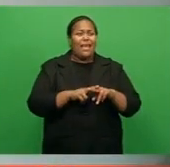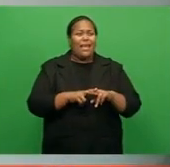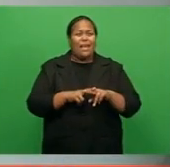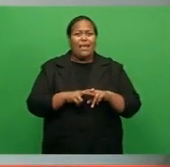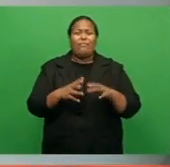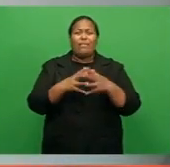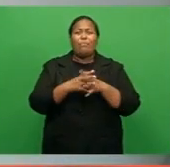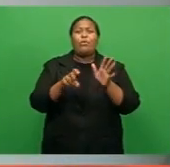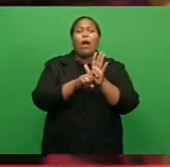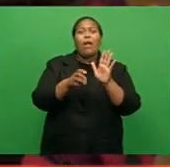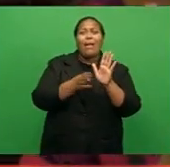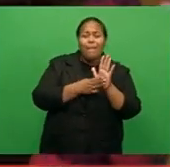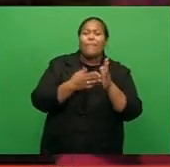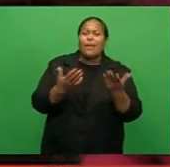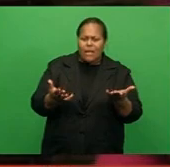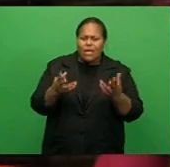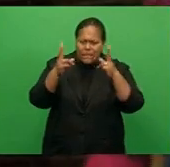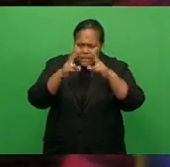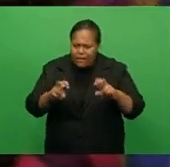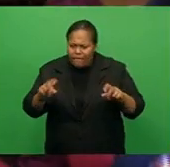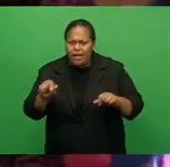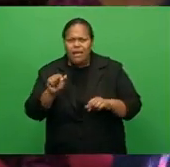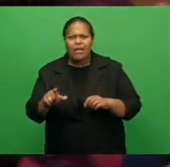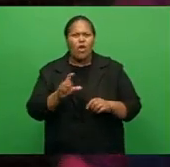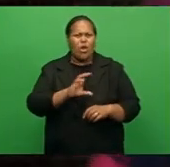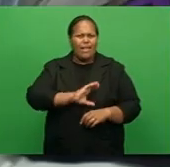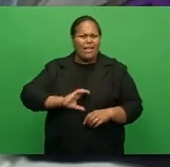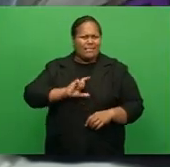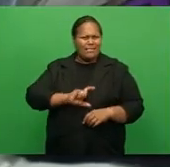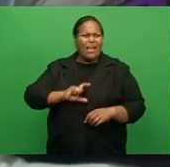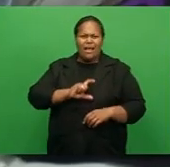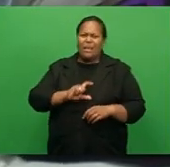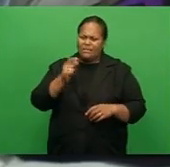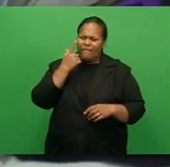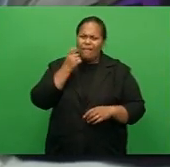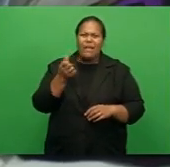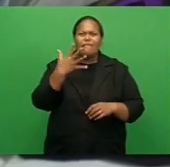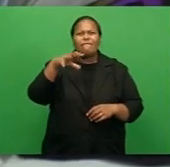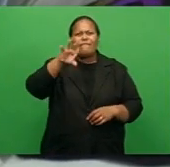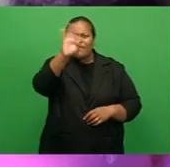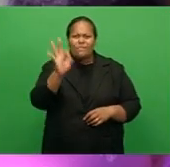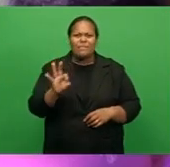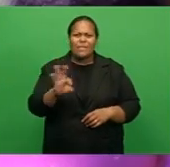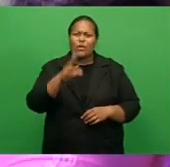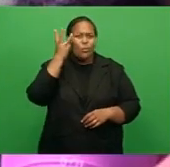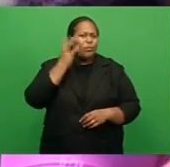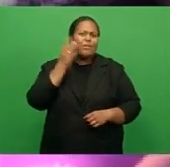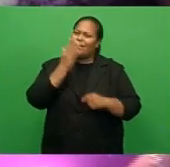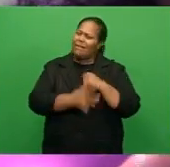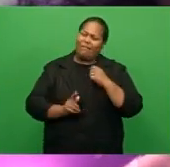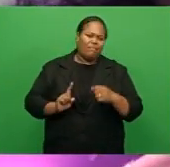registered with the Fiji Cancer Society and 196 newly diagnosed cases have been recorded so far this